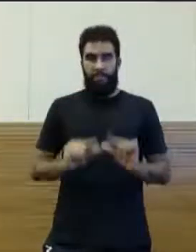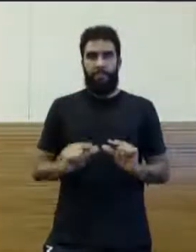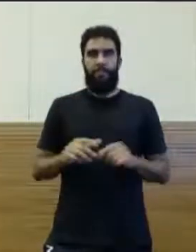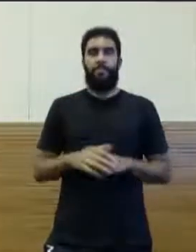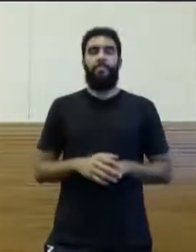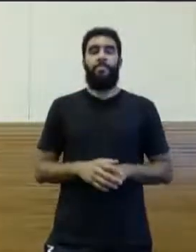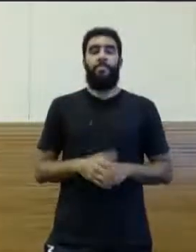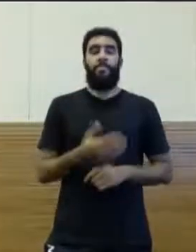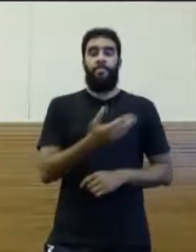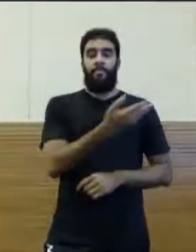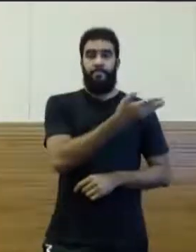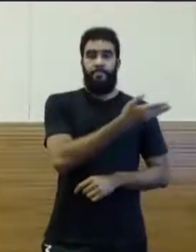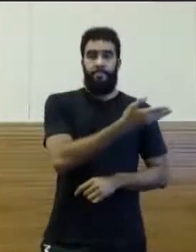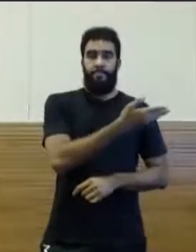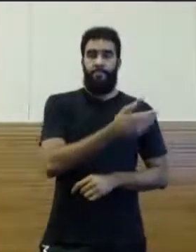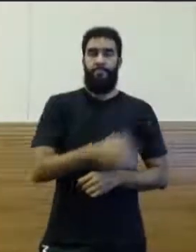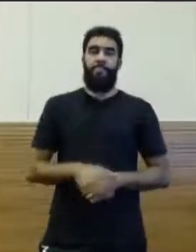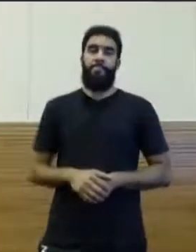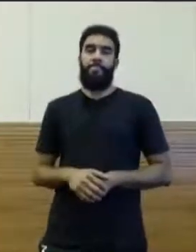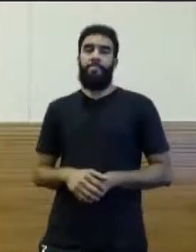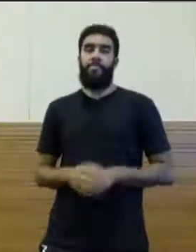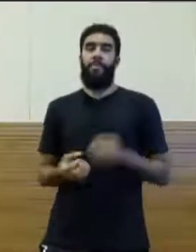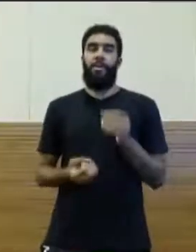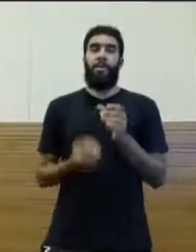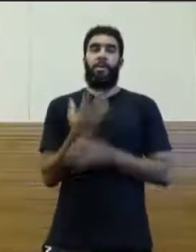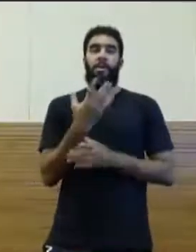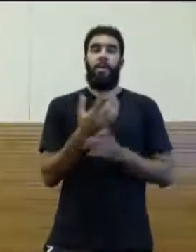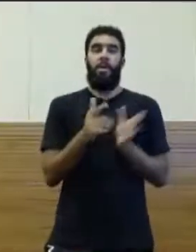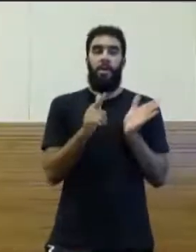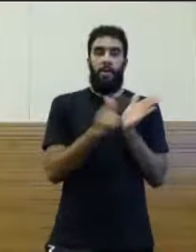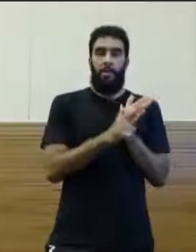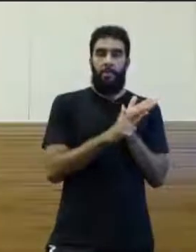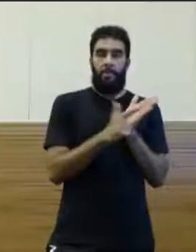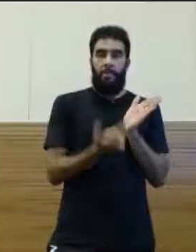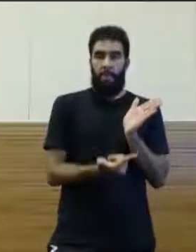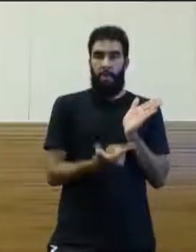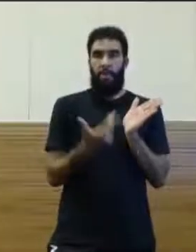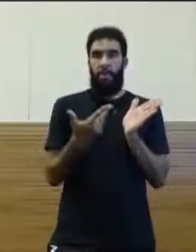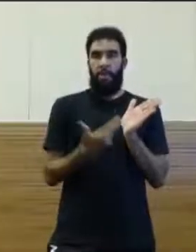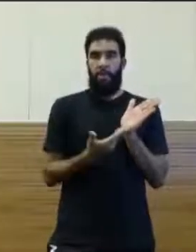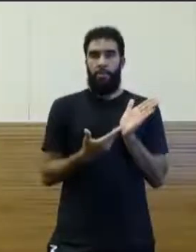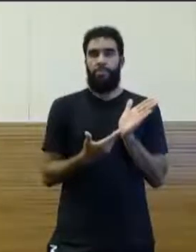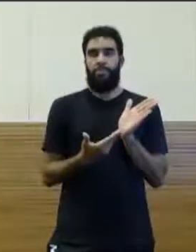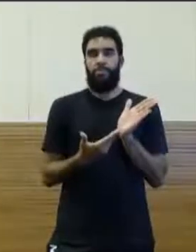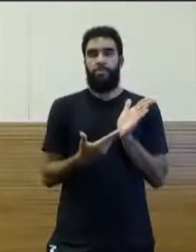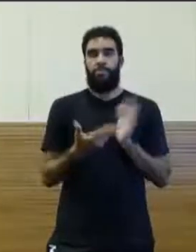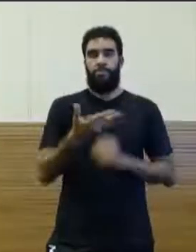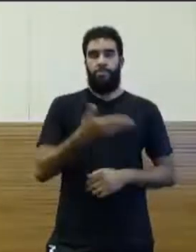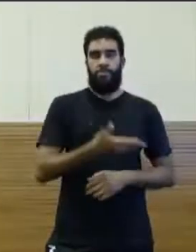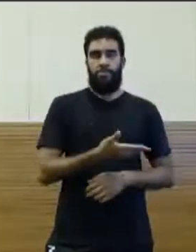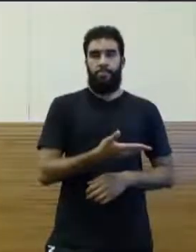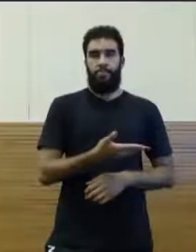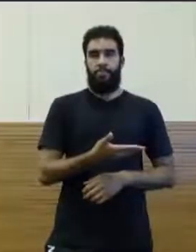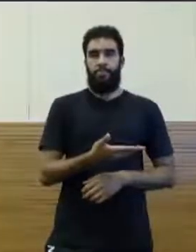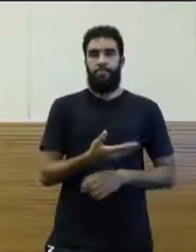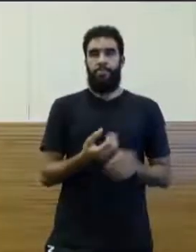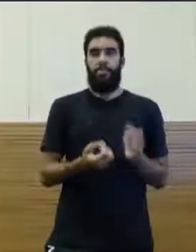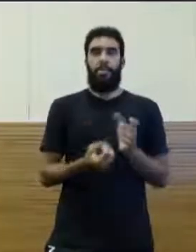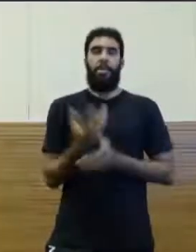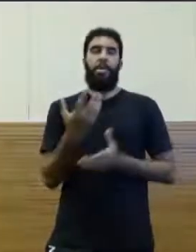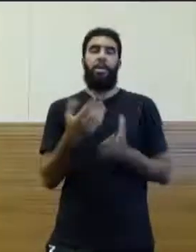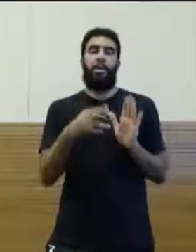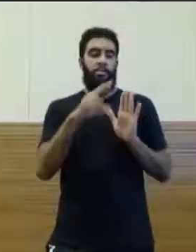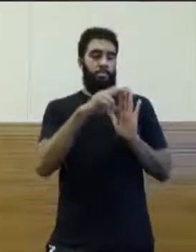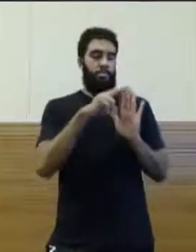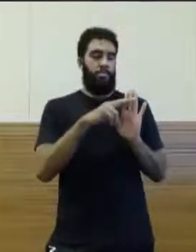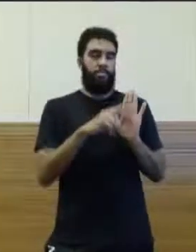malnutrition. Development, for example, pamphlets. Here would be the promotion